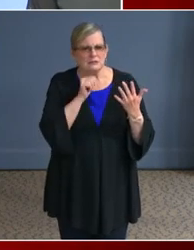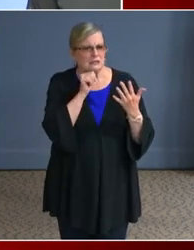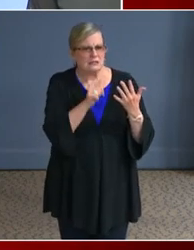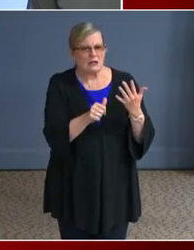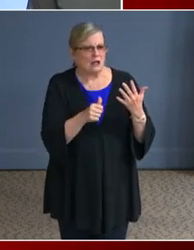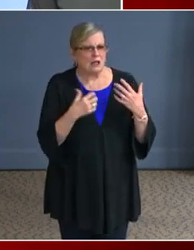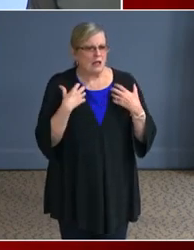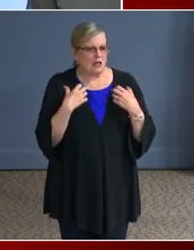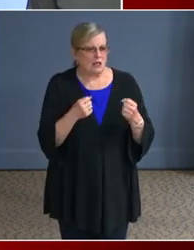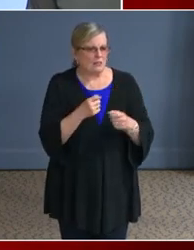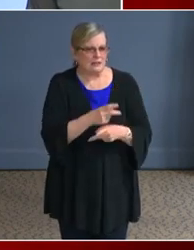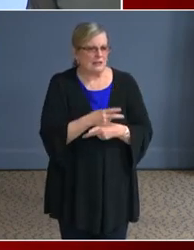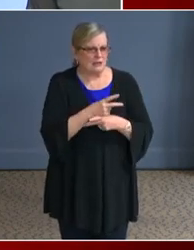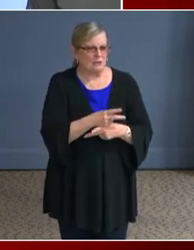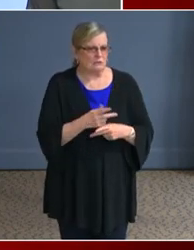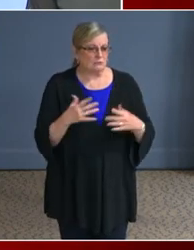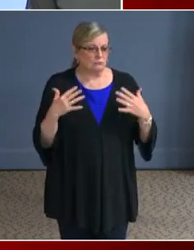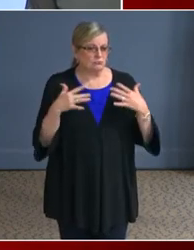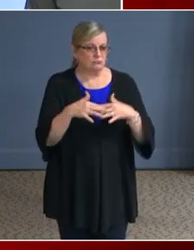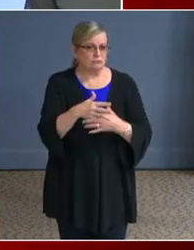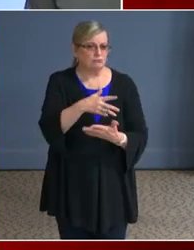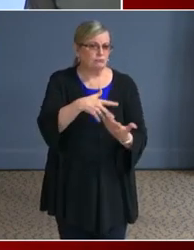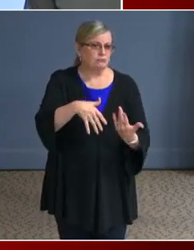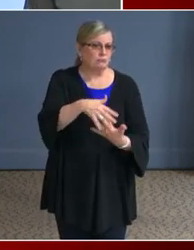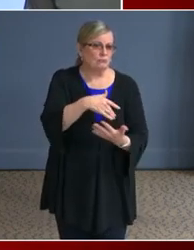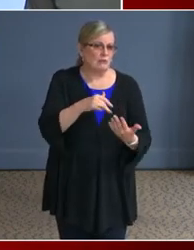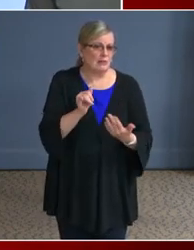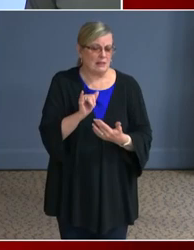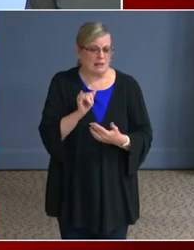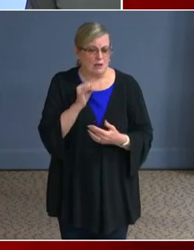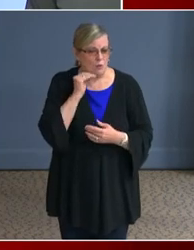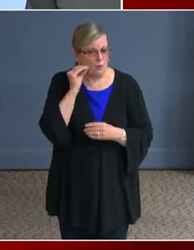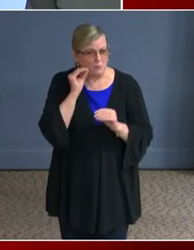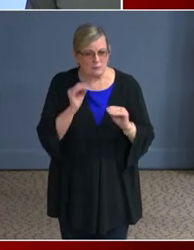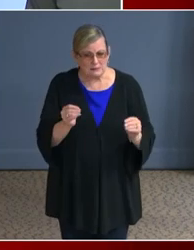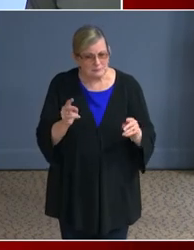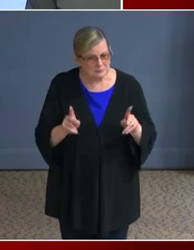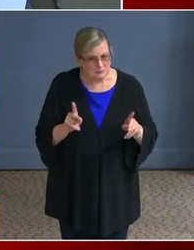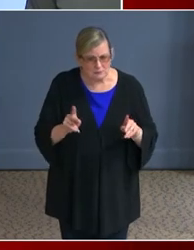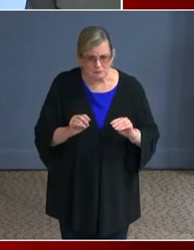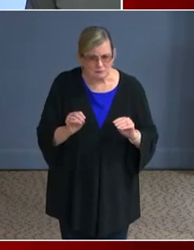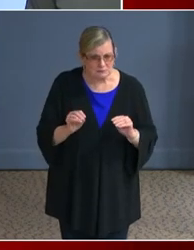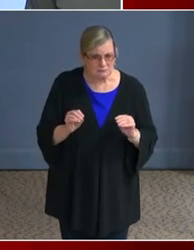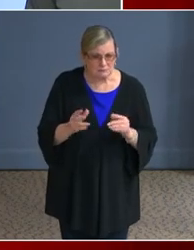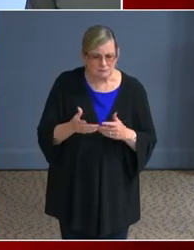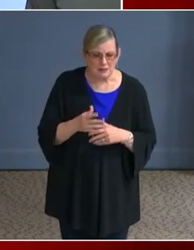non-healthcare congregate settings, such as our homeless shelters. In terms of outdoors,